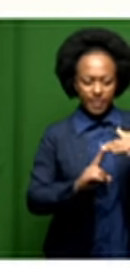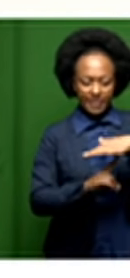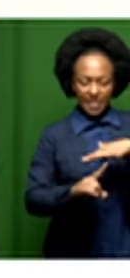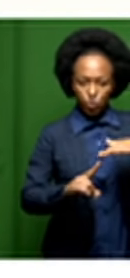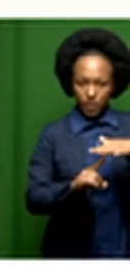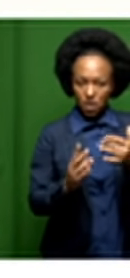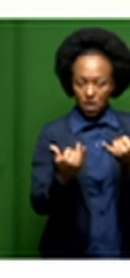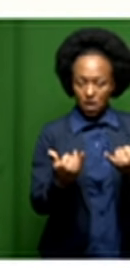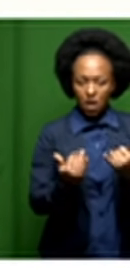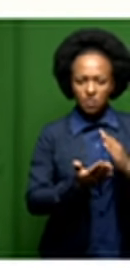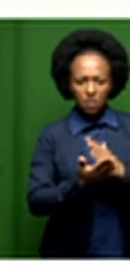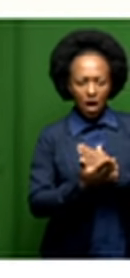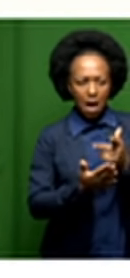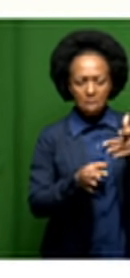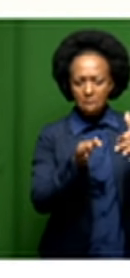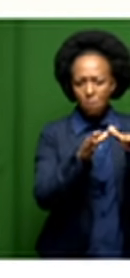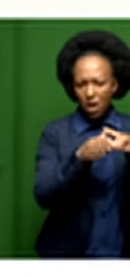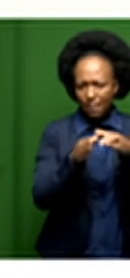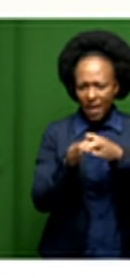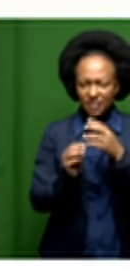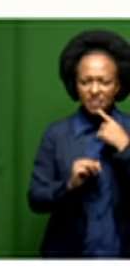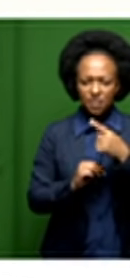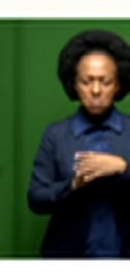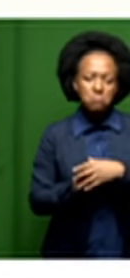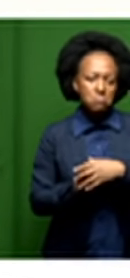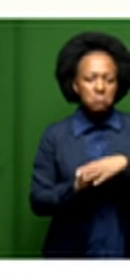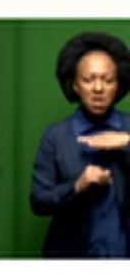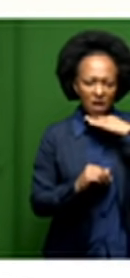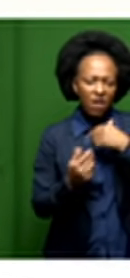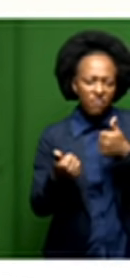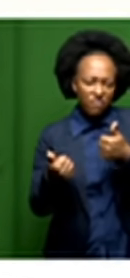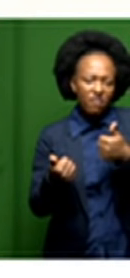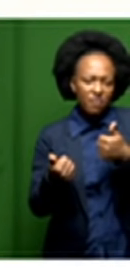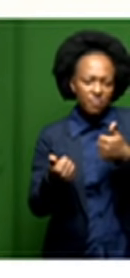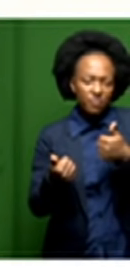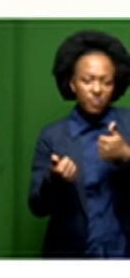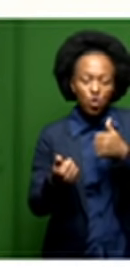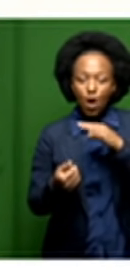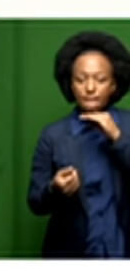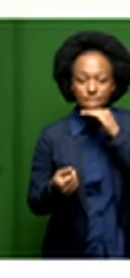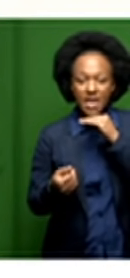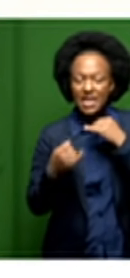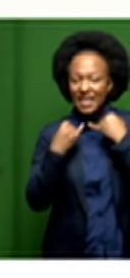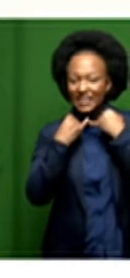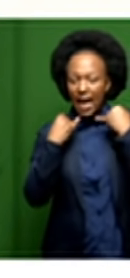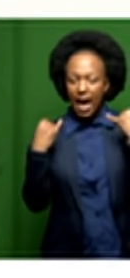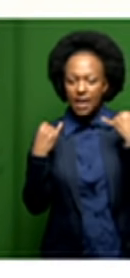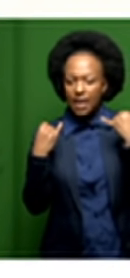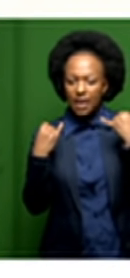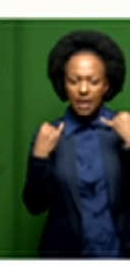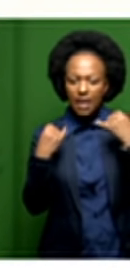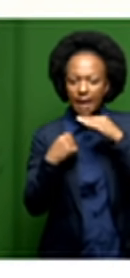where some parties were saying it's well and enough. It means that those who couldn't meet the deadlines have